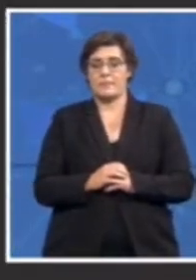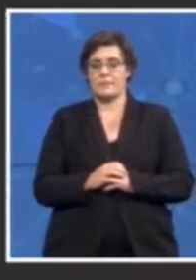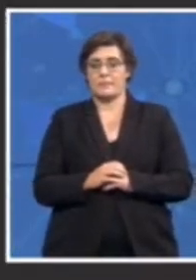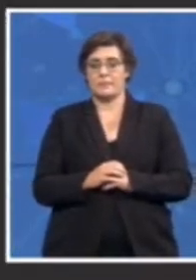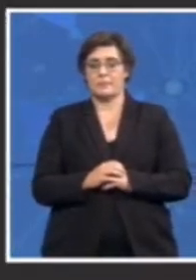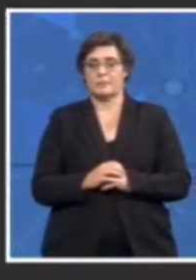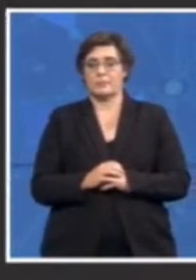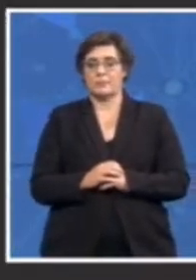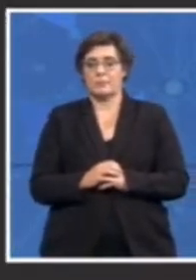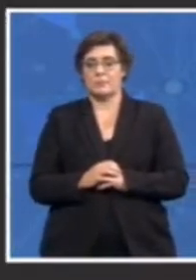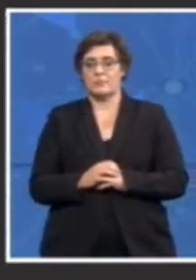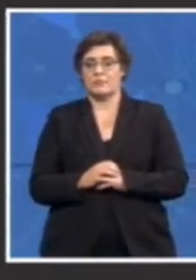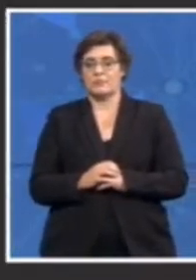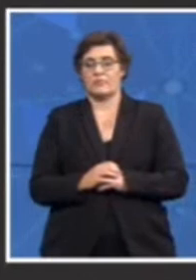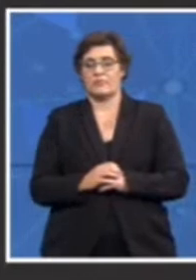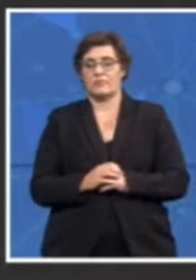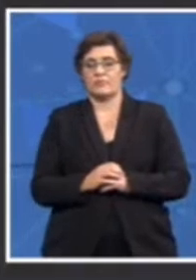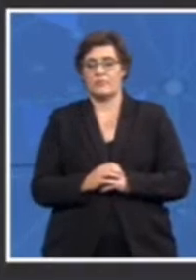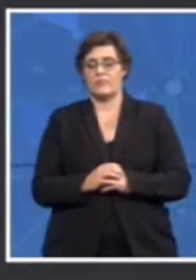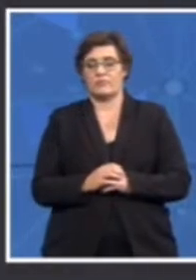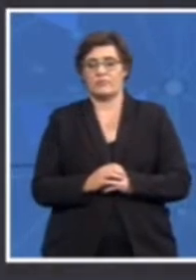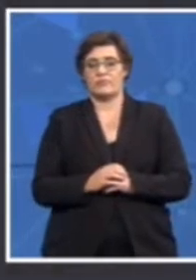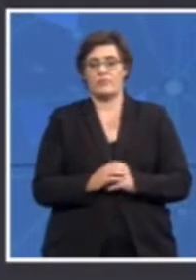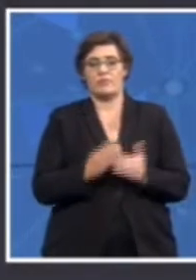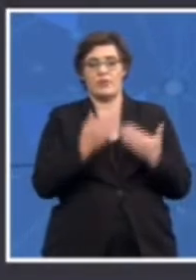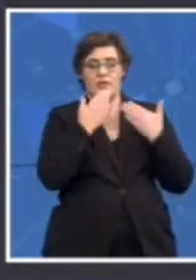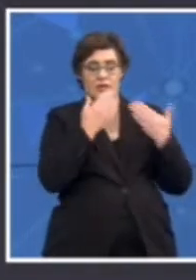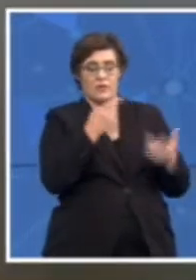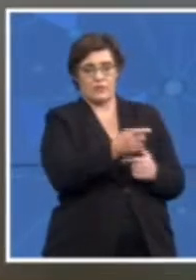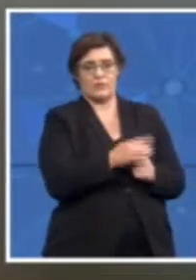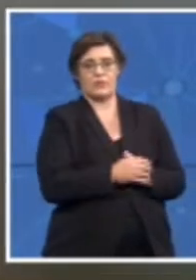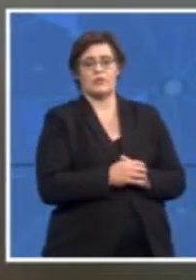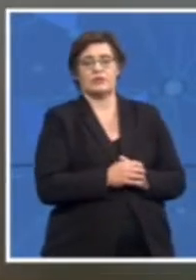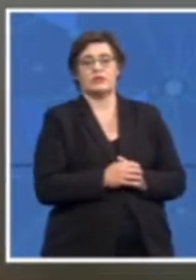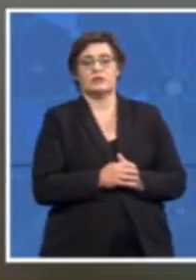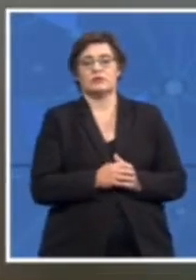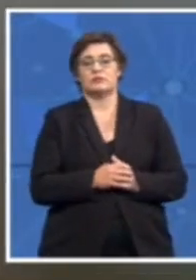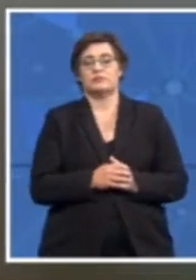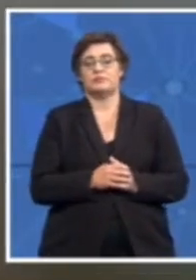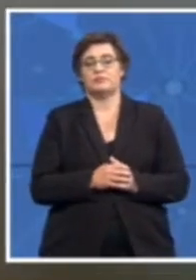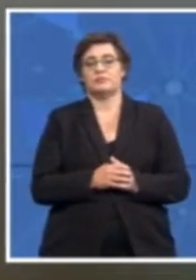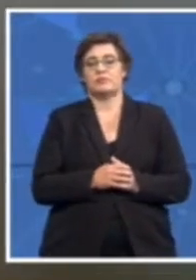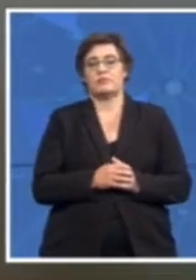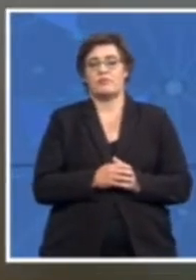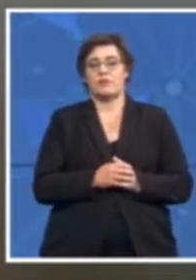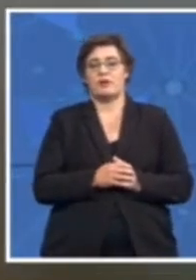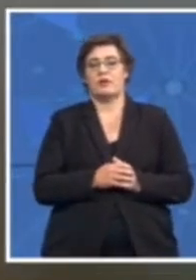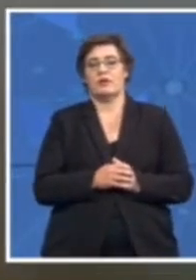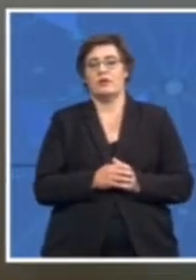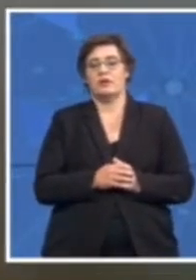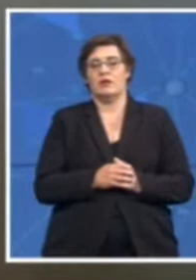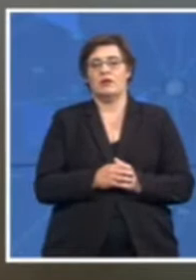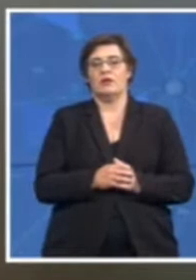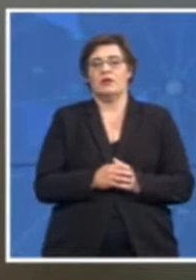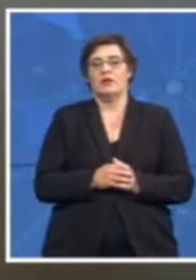Thank you, Siganati. Thank you, Miriam. It's very often rather difficult